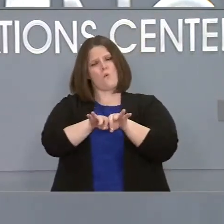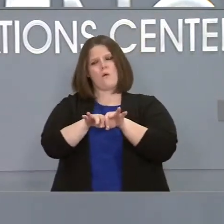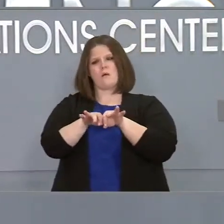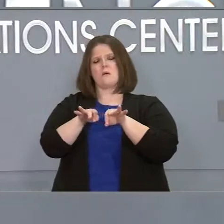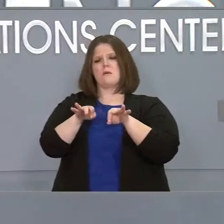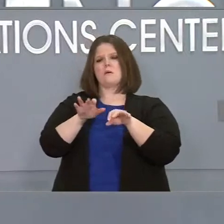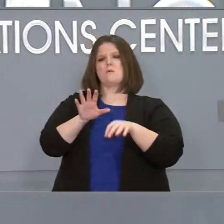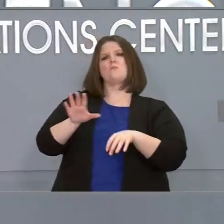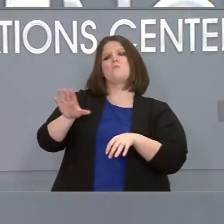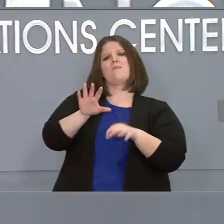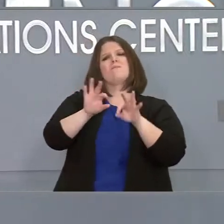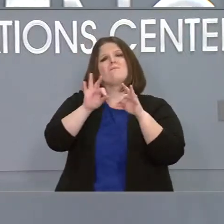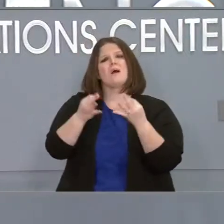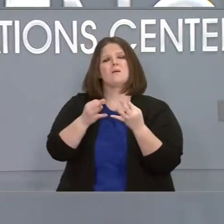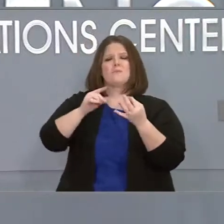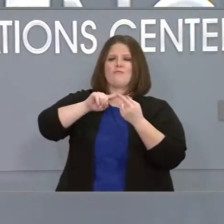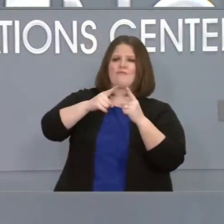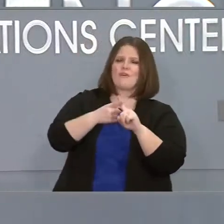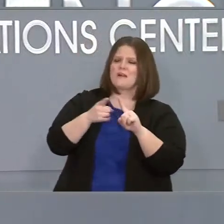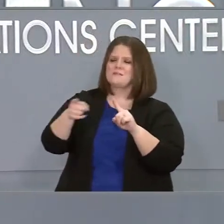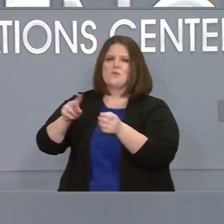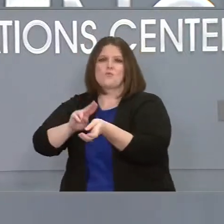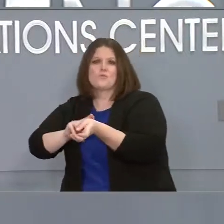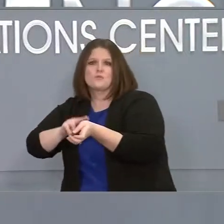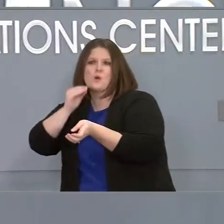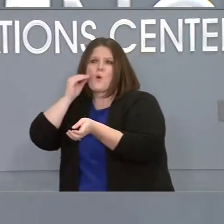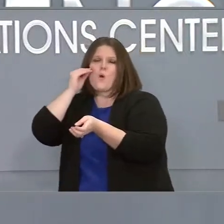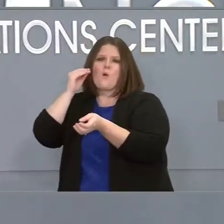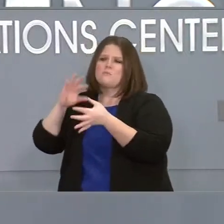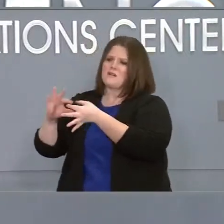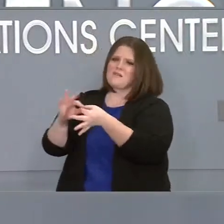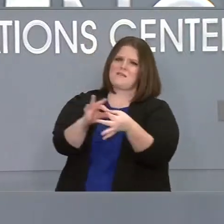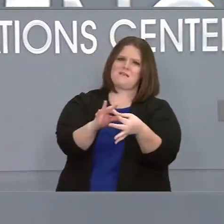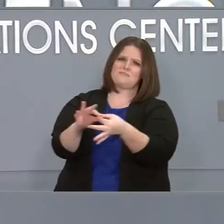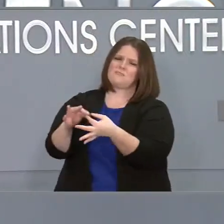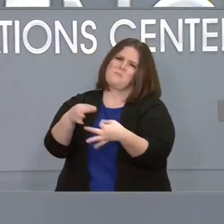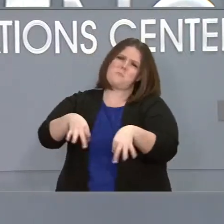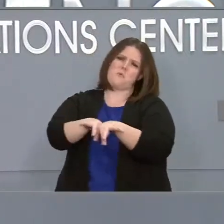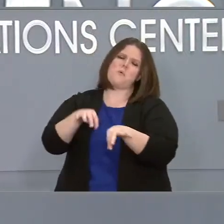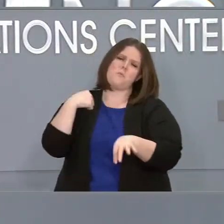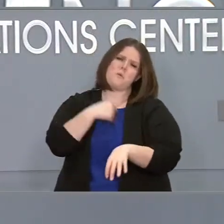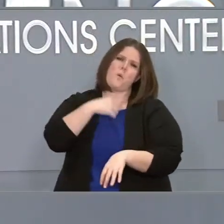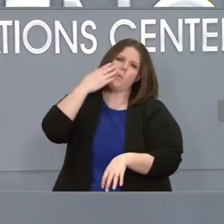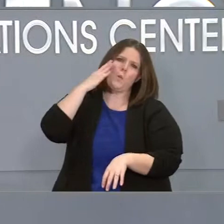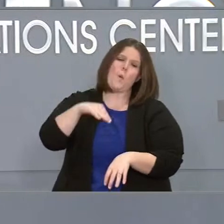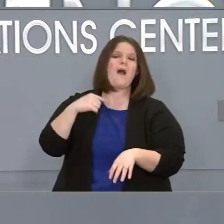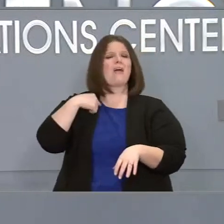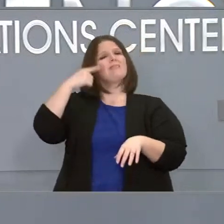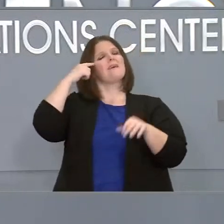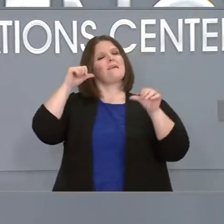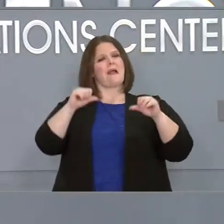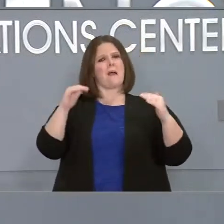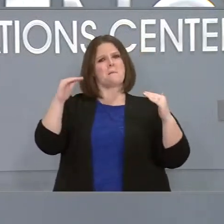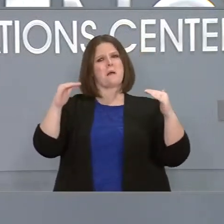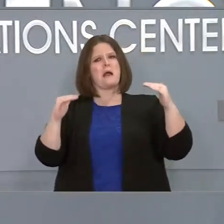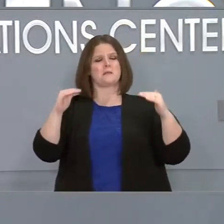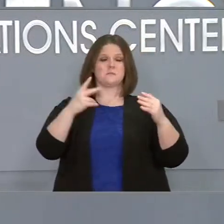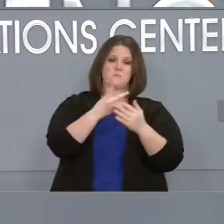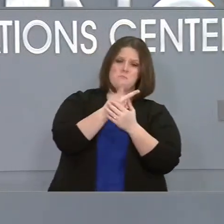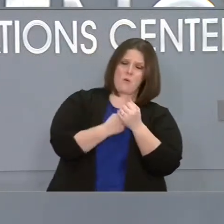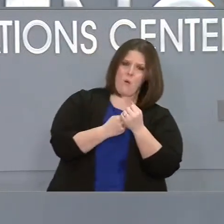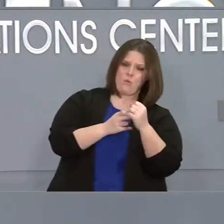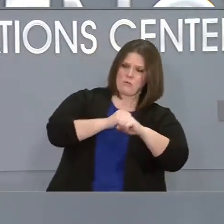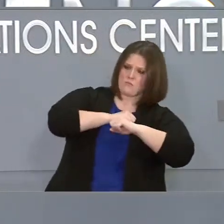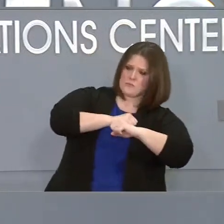to your family and loved ones, even though you're living in one of our long-term care facilities. So I think we can balance both, but I do think we really needed to work